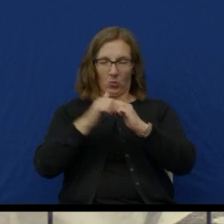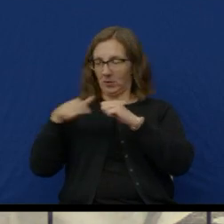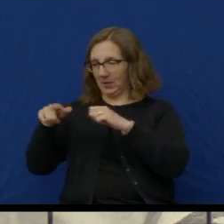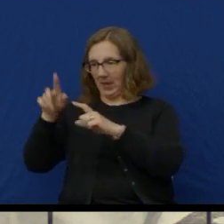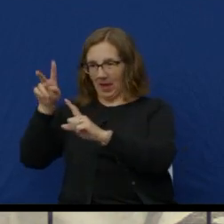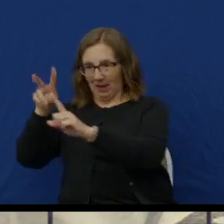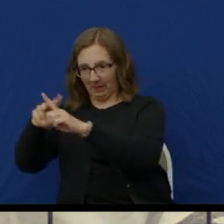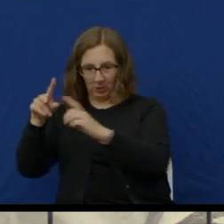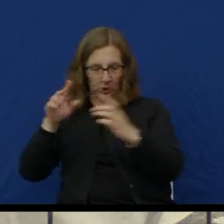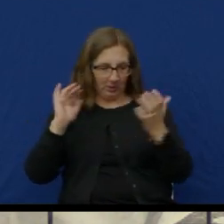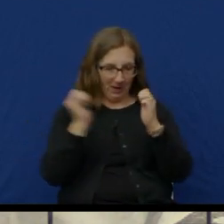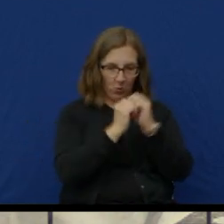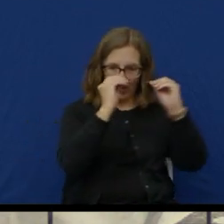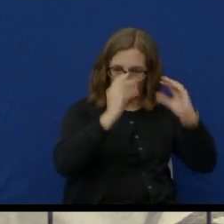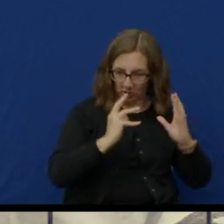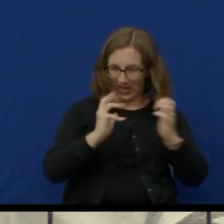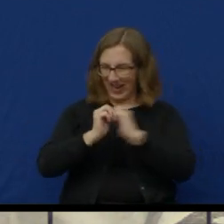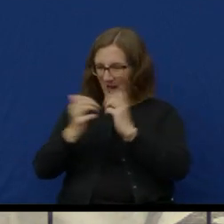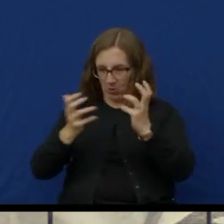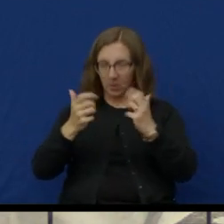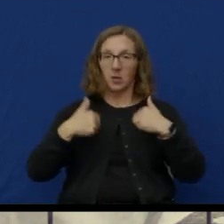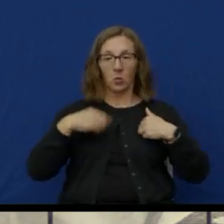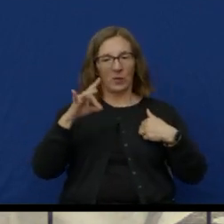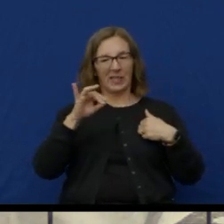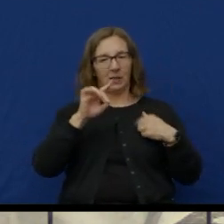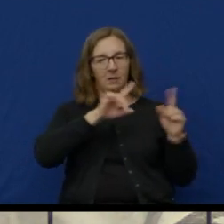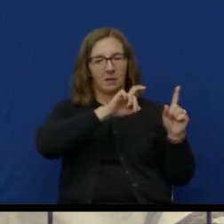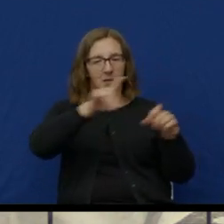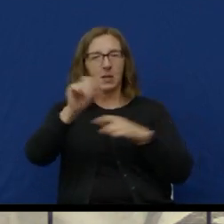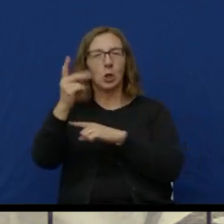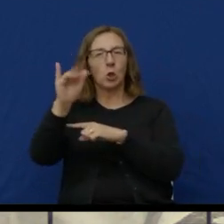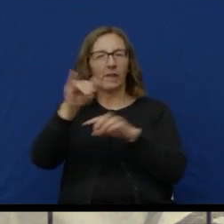we found through our surveys for quite some time that